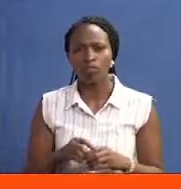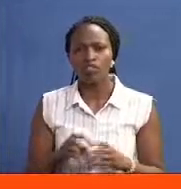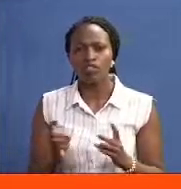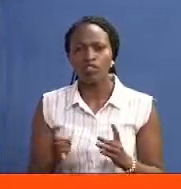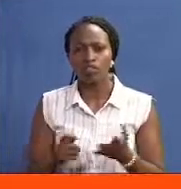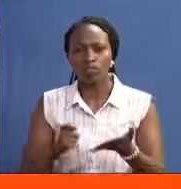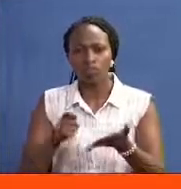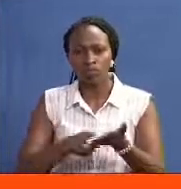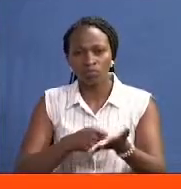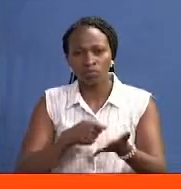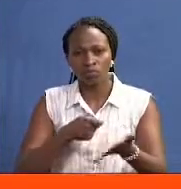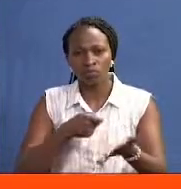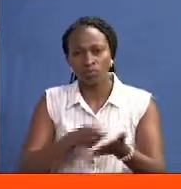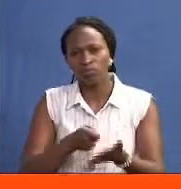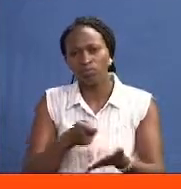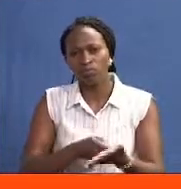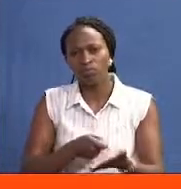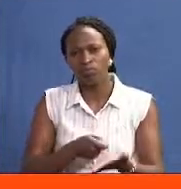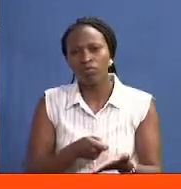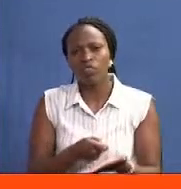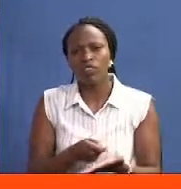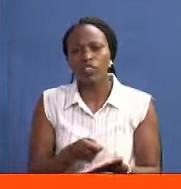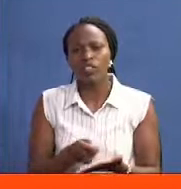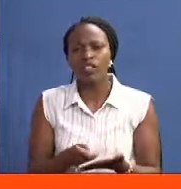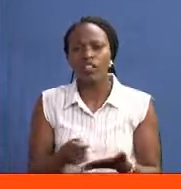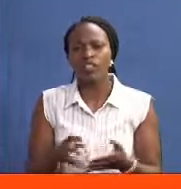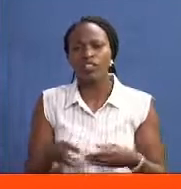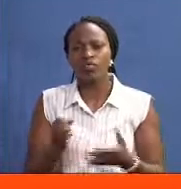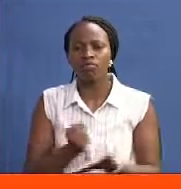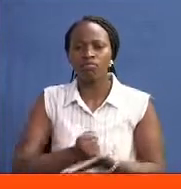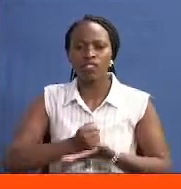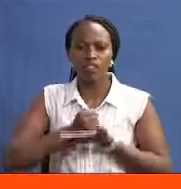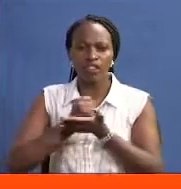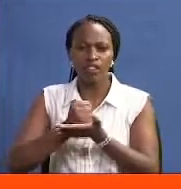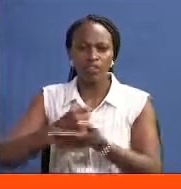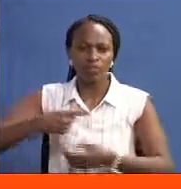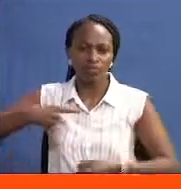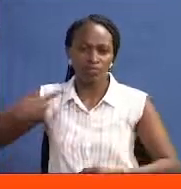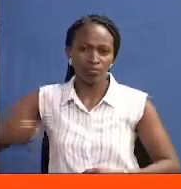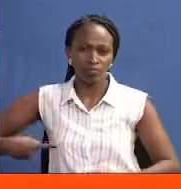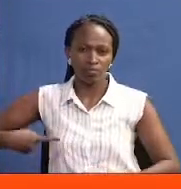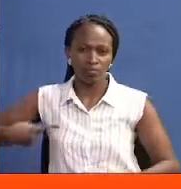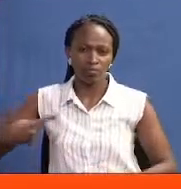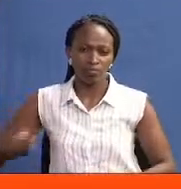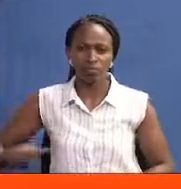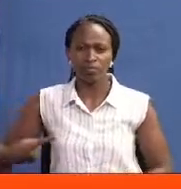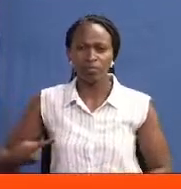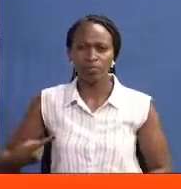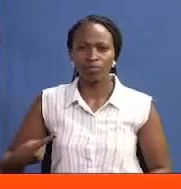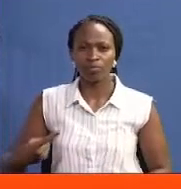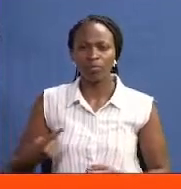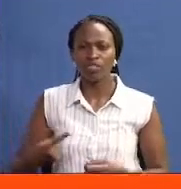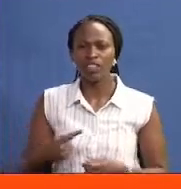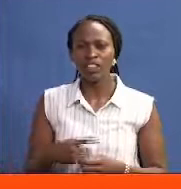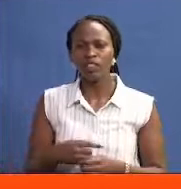Now, the measure to tax this growing industry of sorts, do you think it is something that is